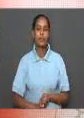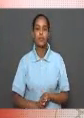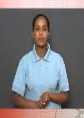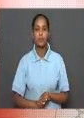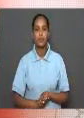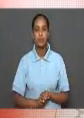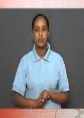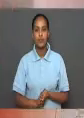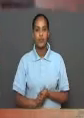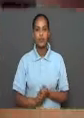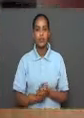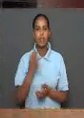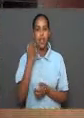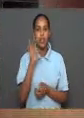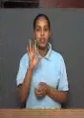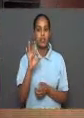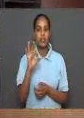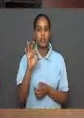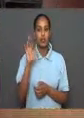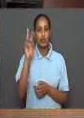rubber. By